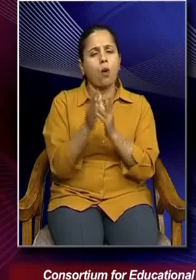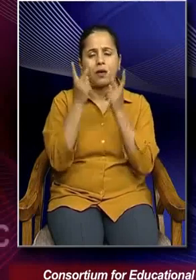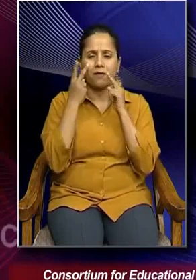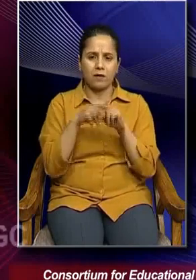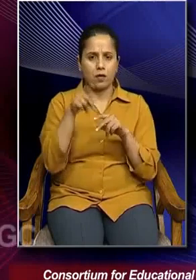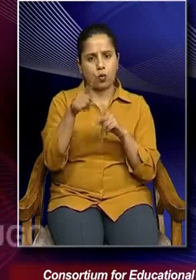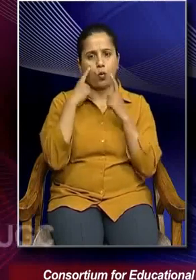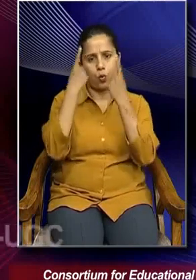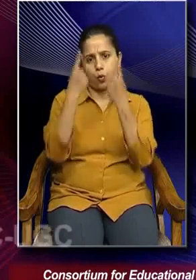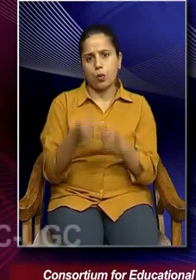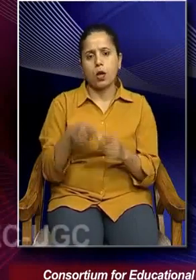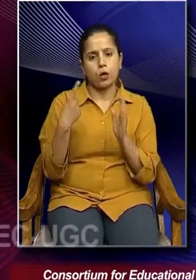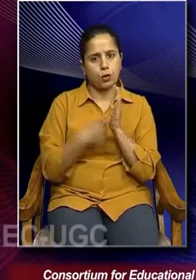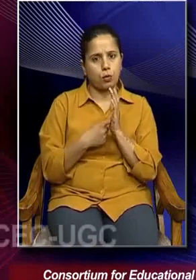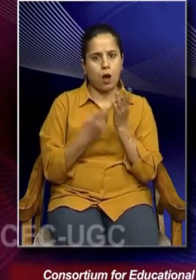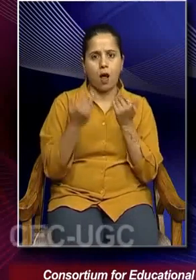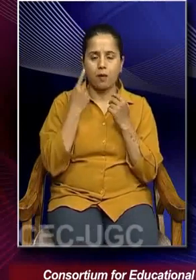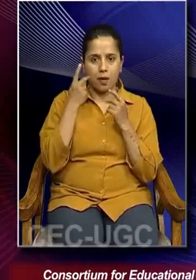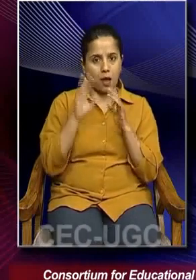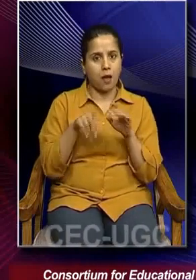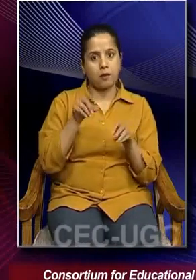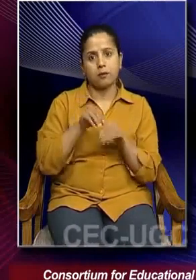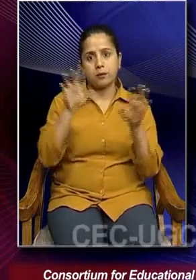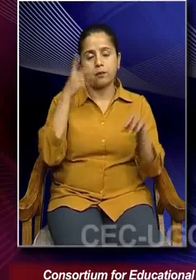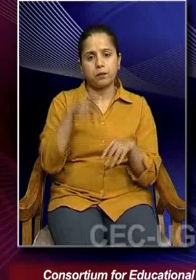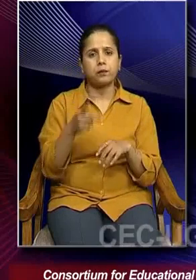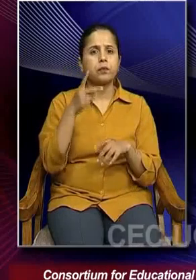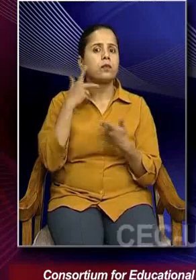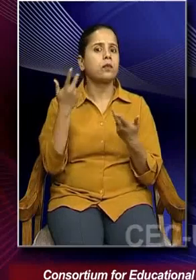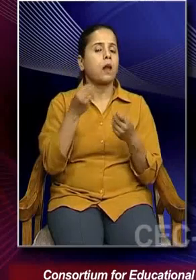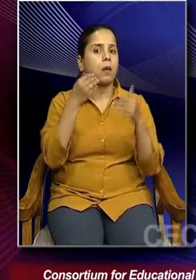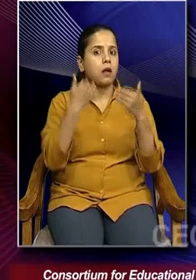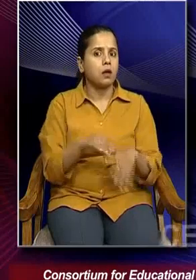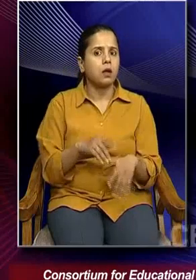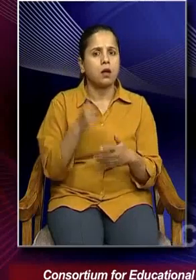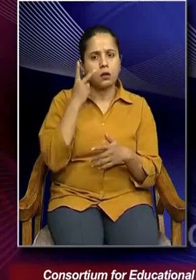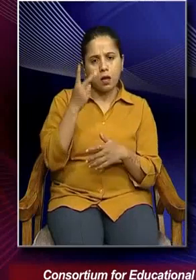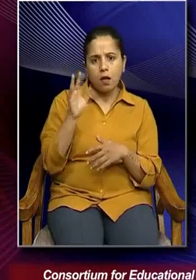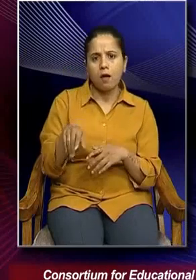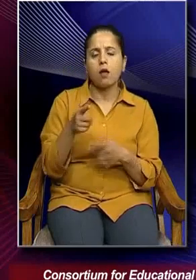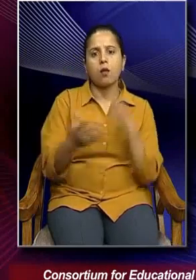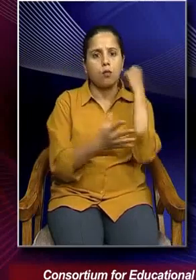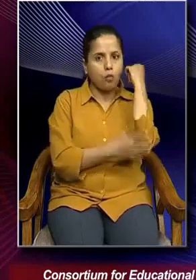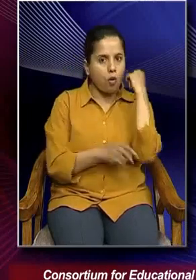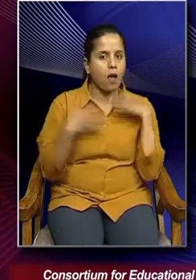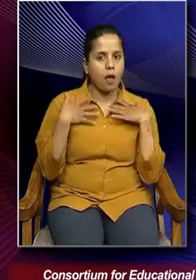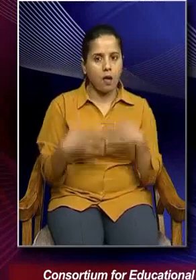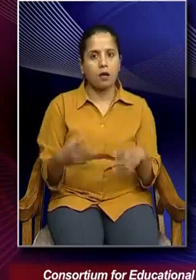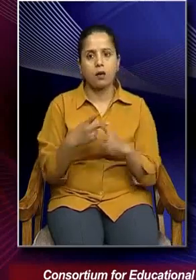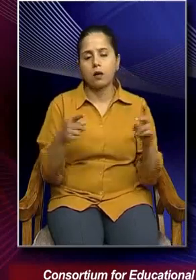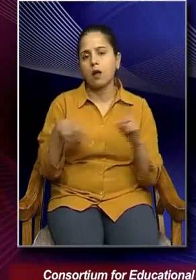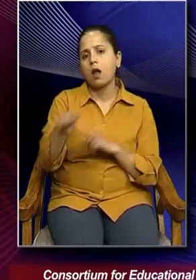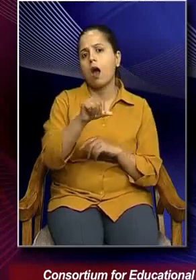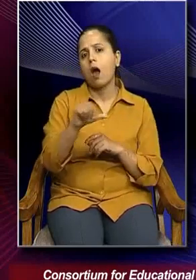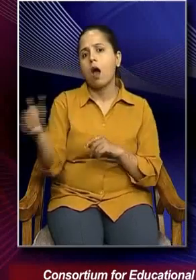evaluate, and the reports are available in the public domain, barring noticeable progress on poverty and health, on other